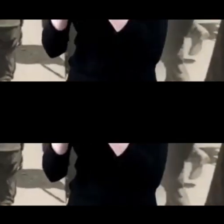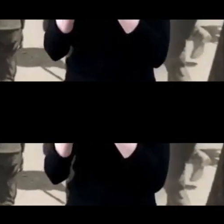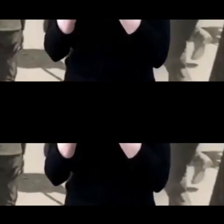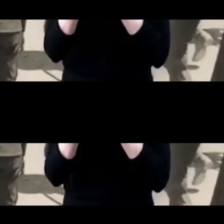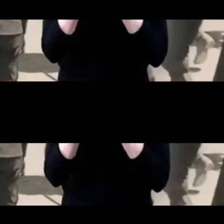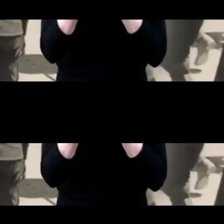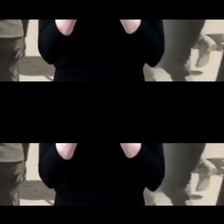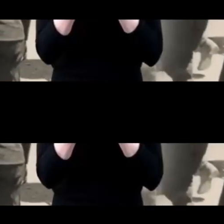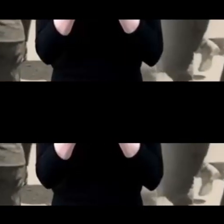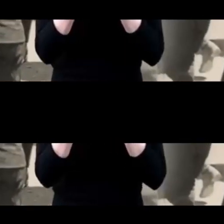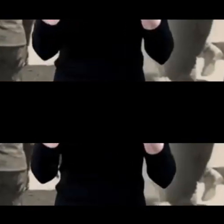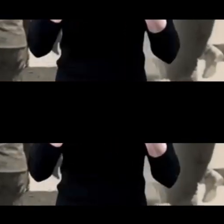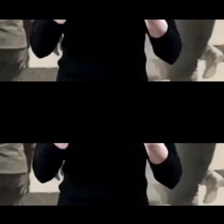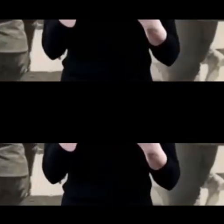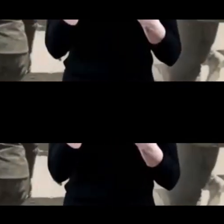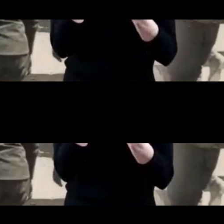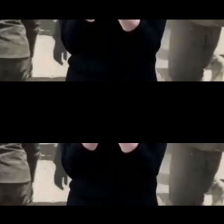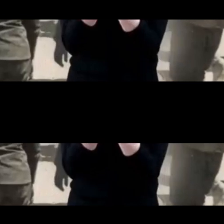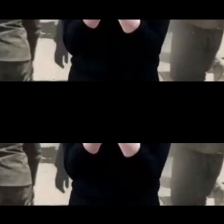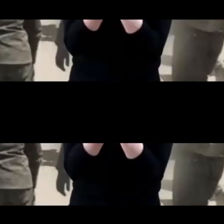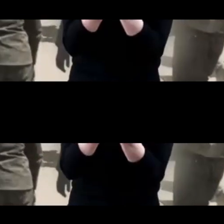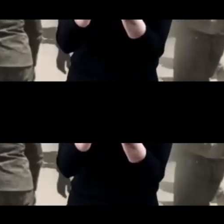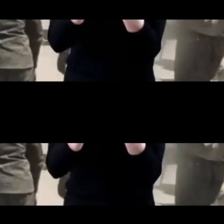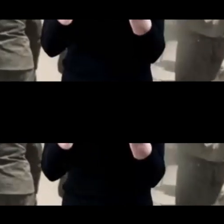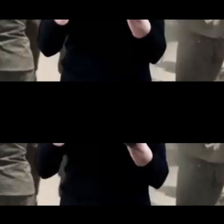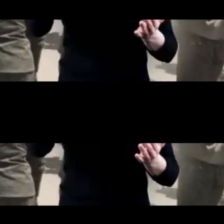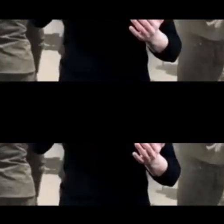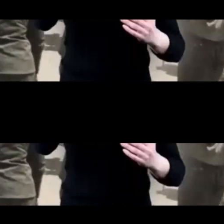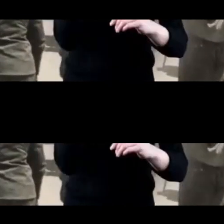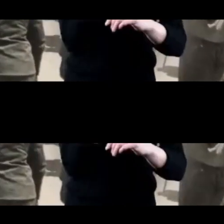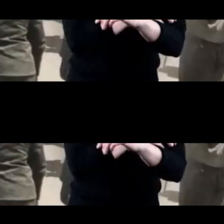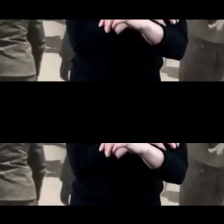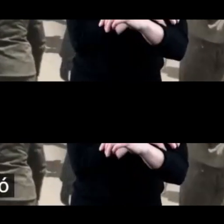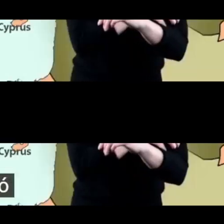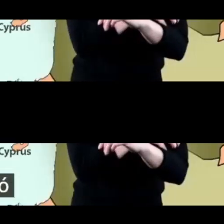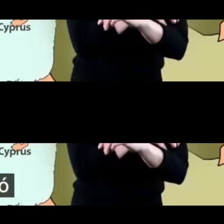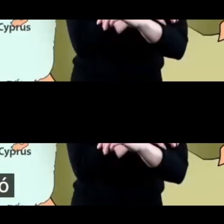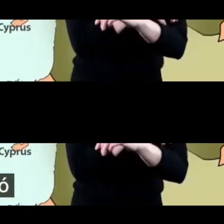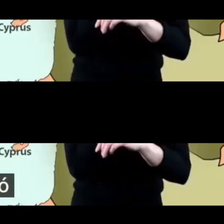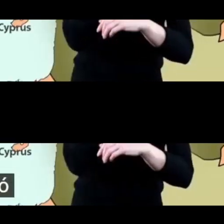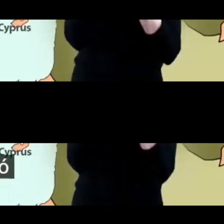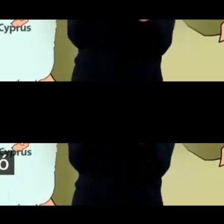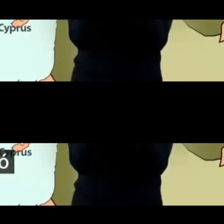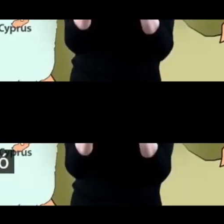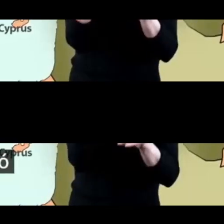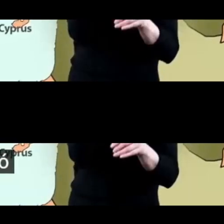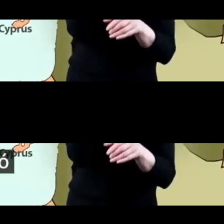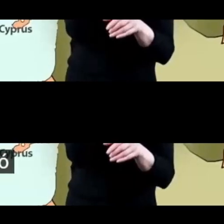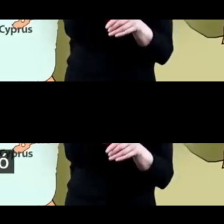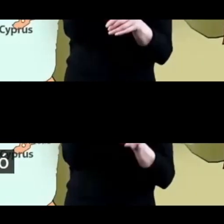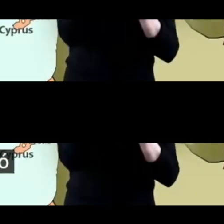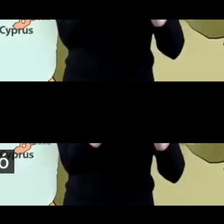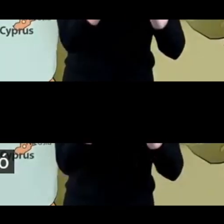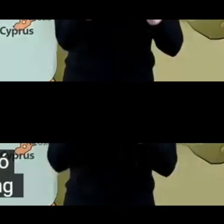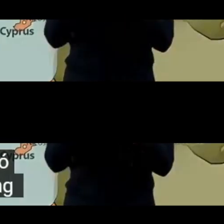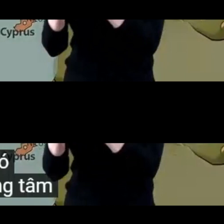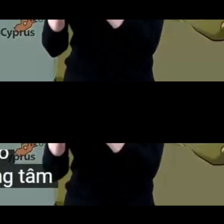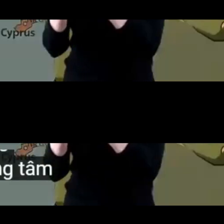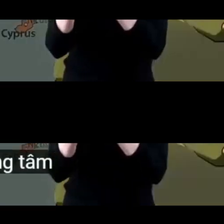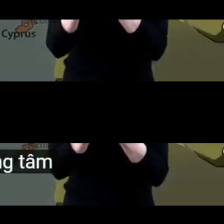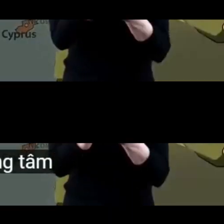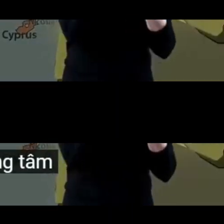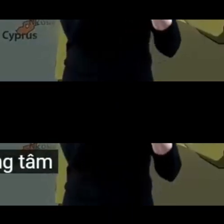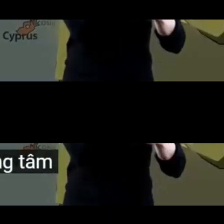would provide them with the greatest economic advantage and political power. Basically, two divisions were formed. The